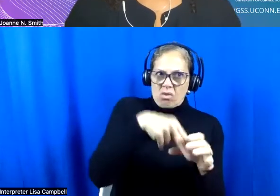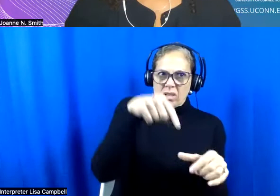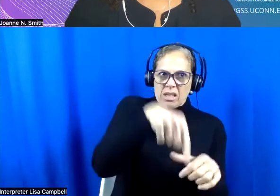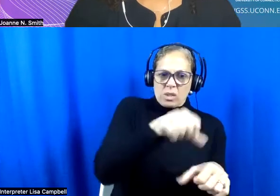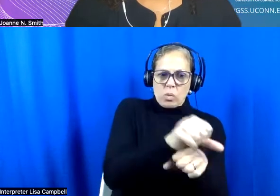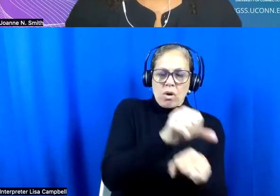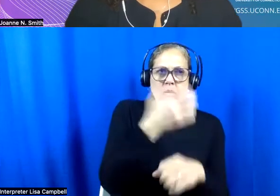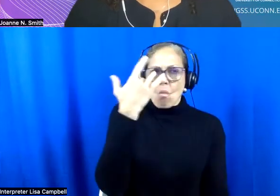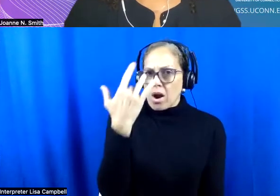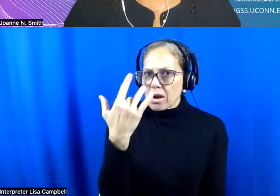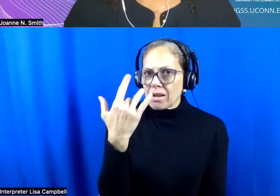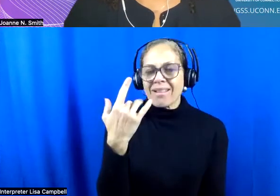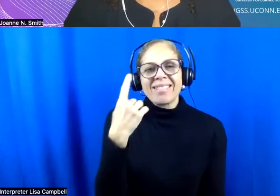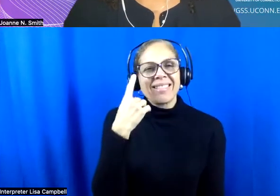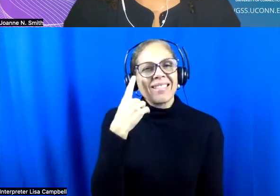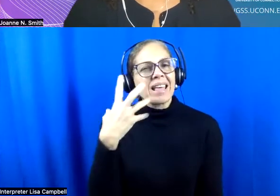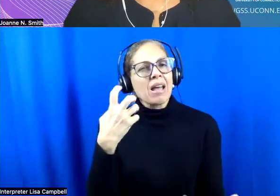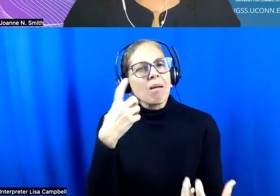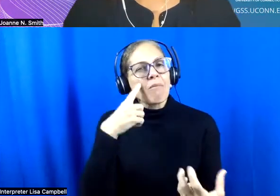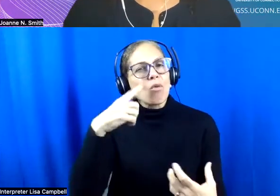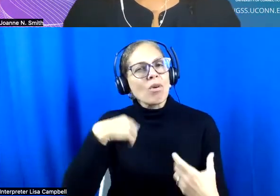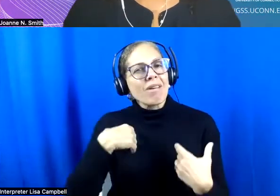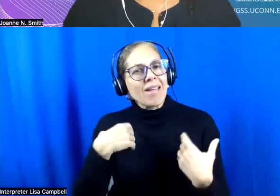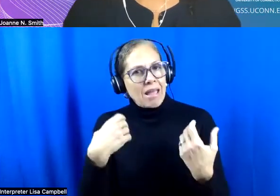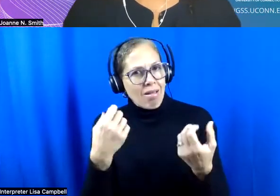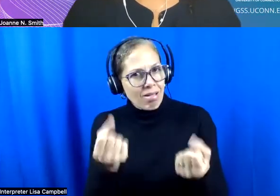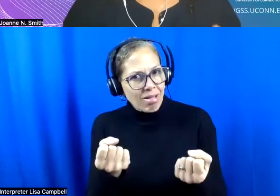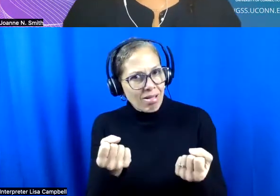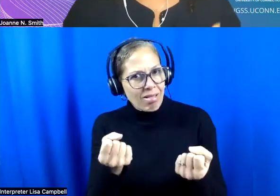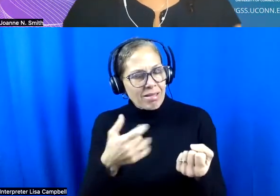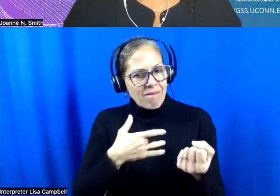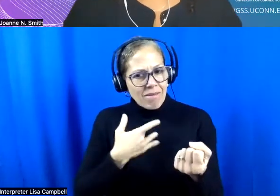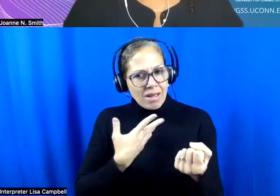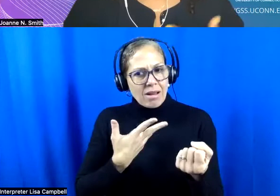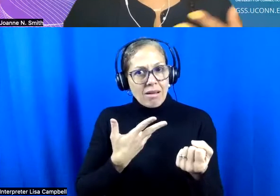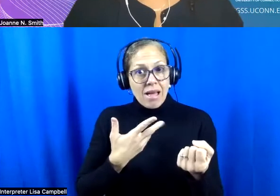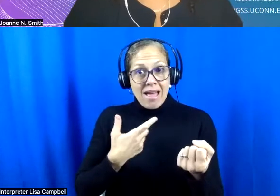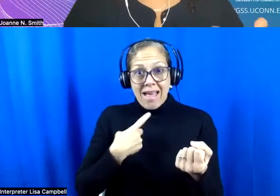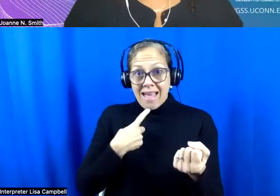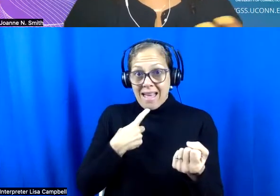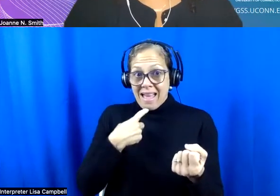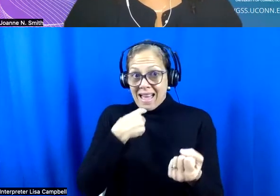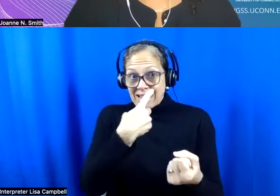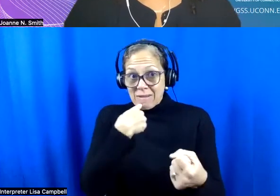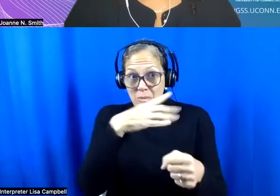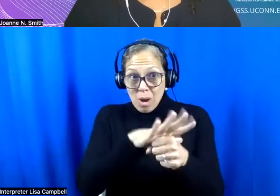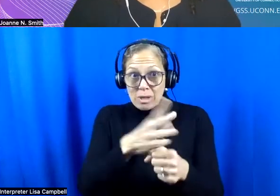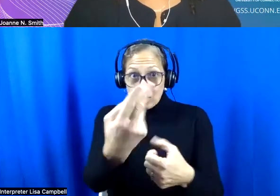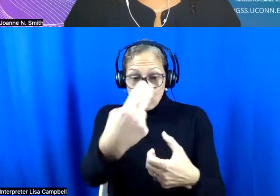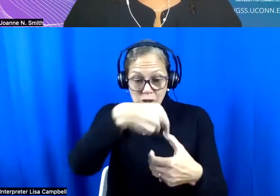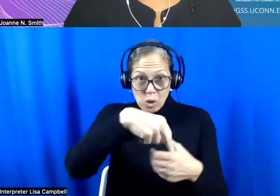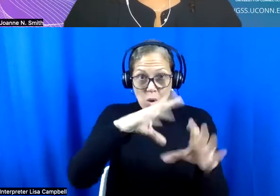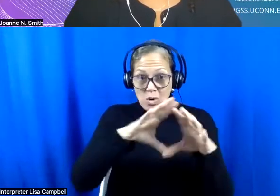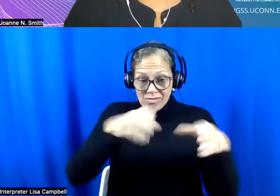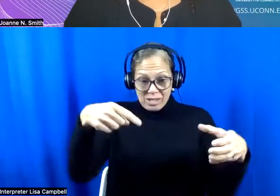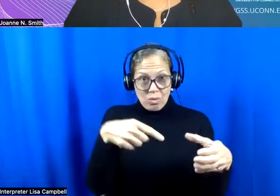to heal, and that I can't commit to saying you will heal at this organization, because that